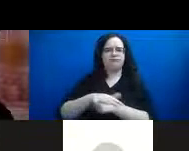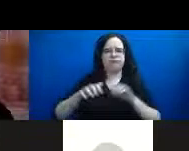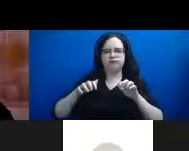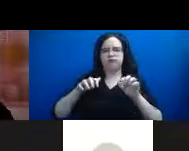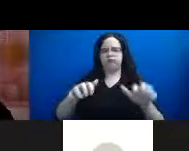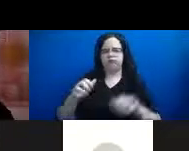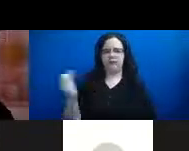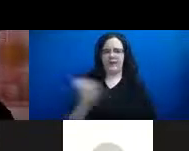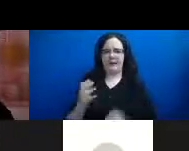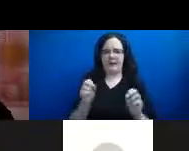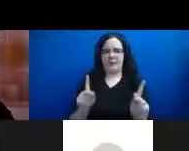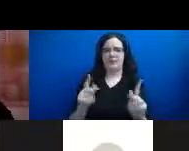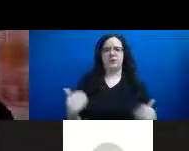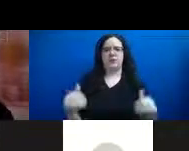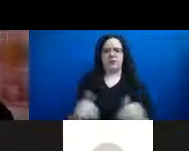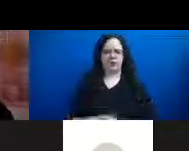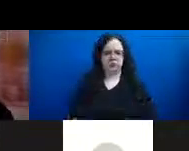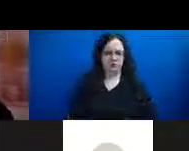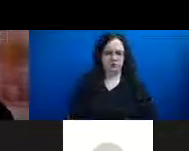changes the